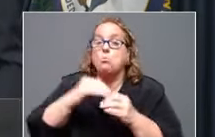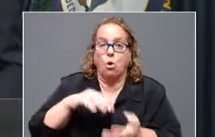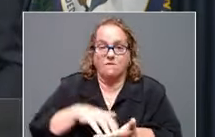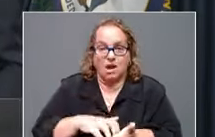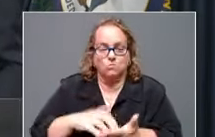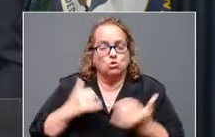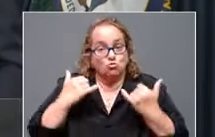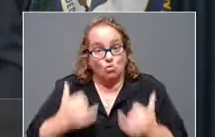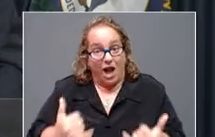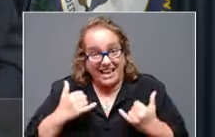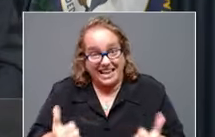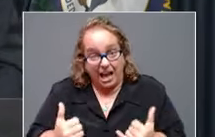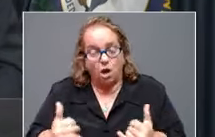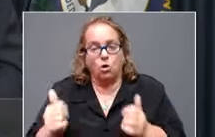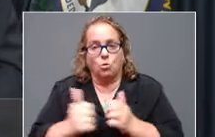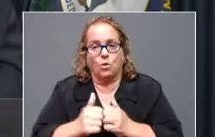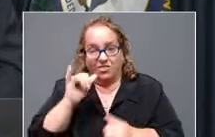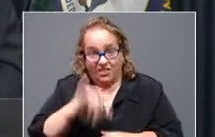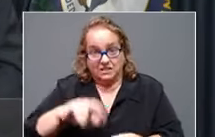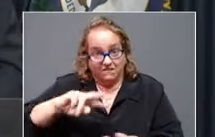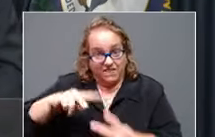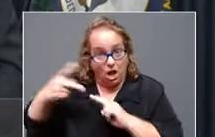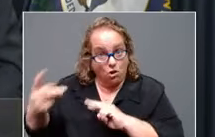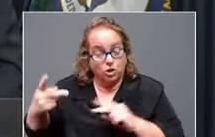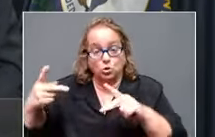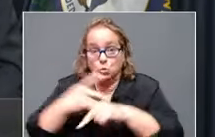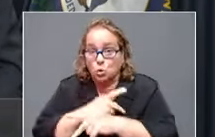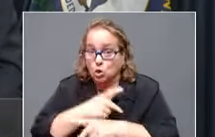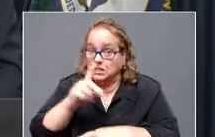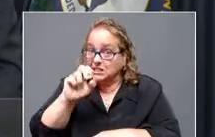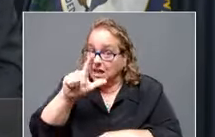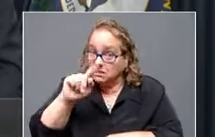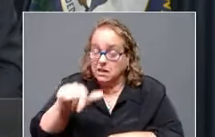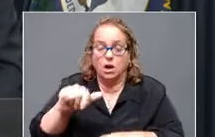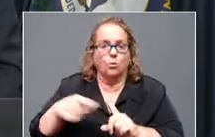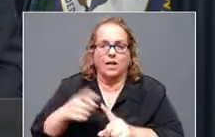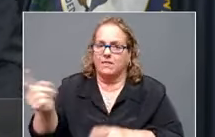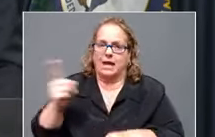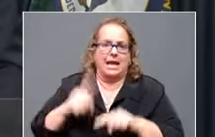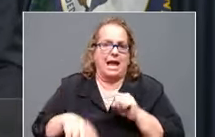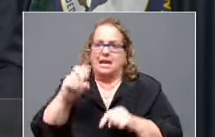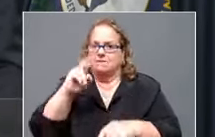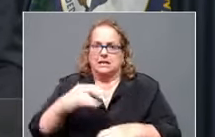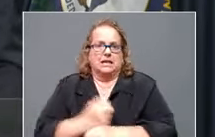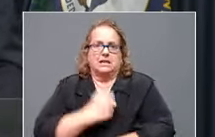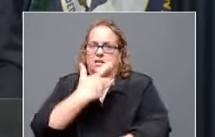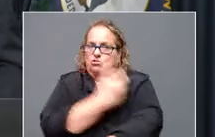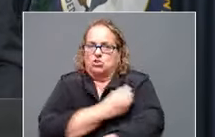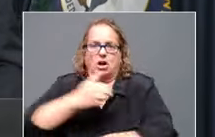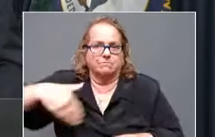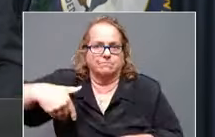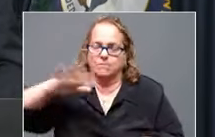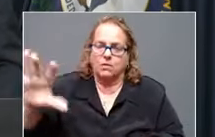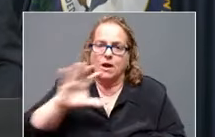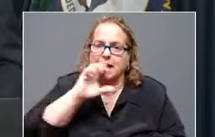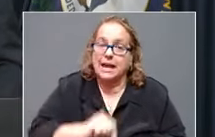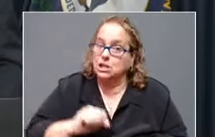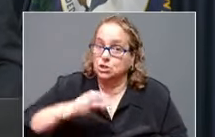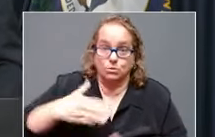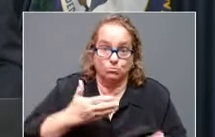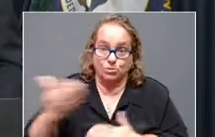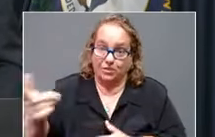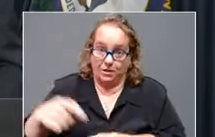don't have the opportunity to get vaccinated. And what we are seeing is COVID already